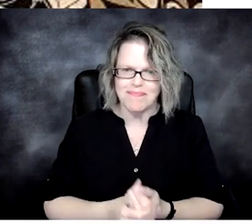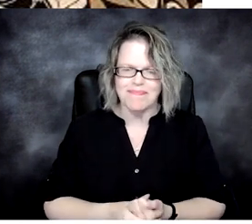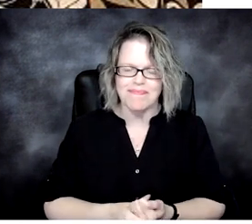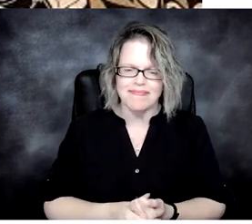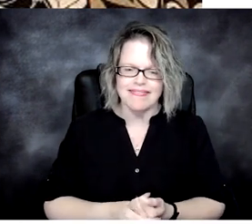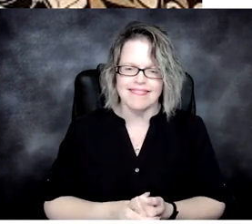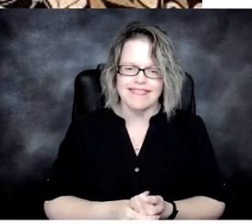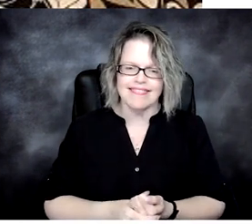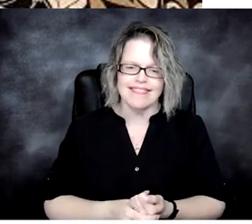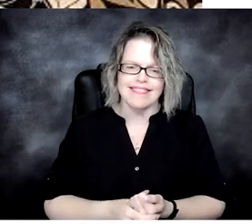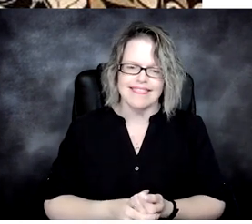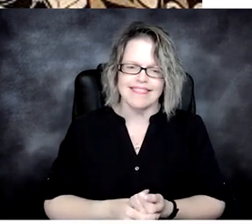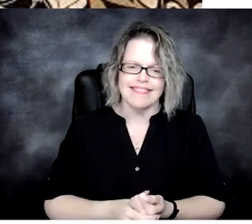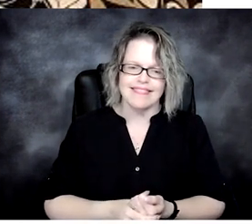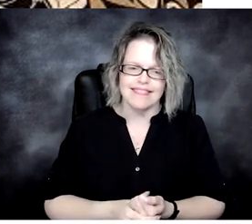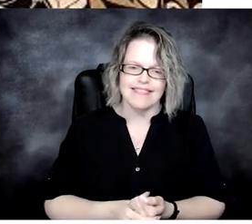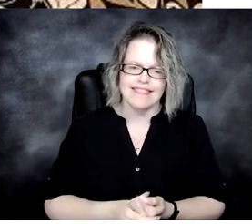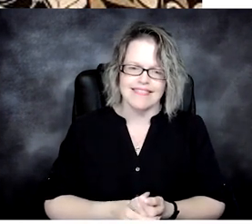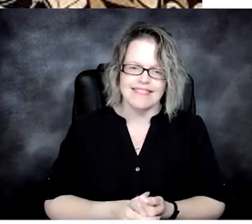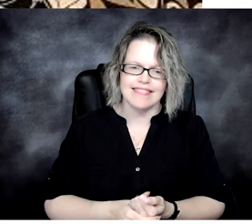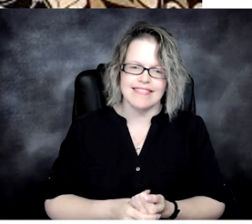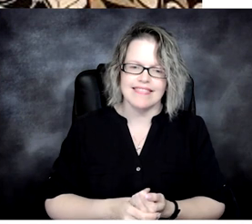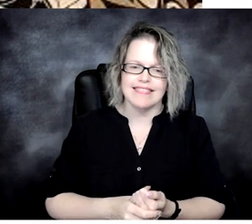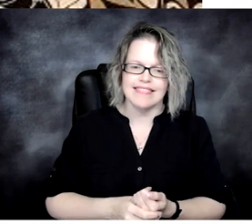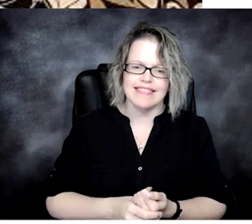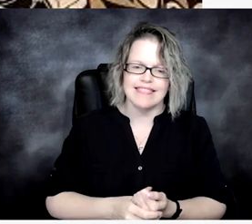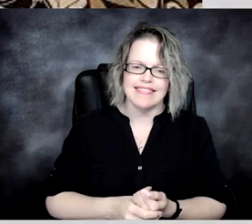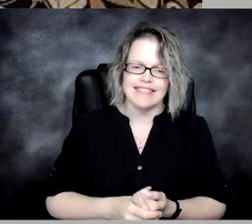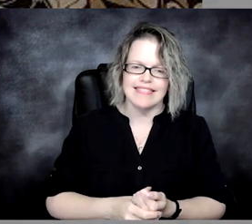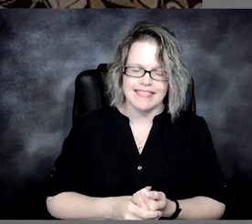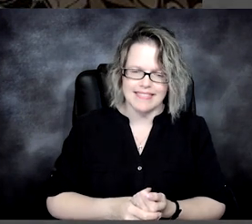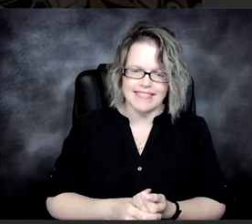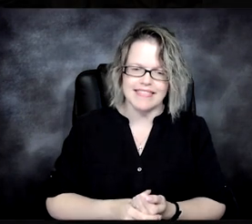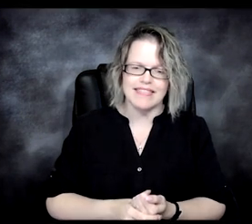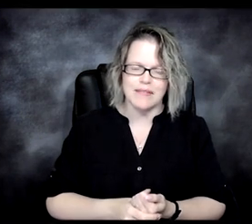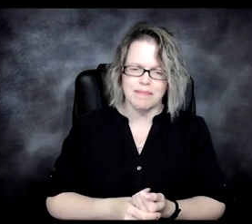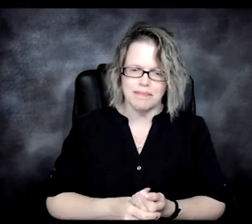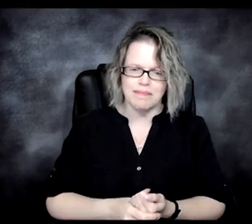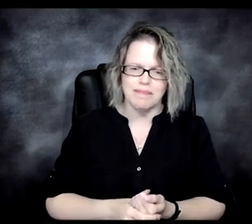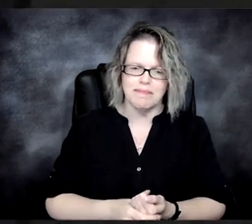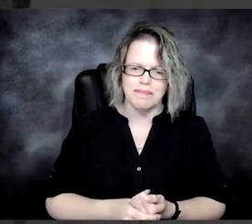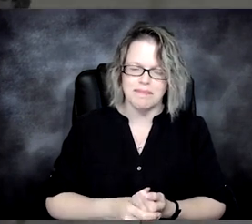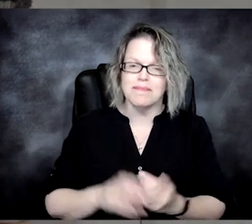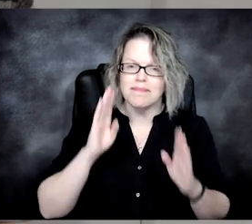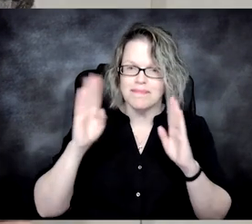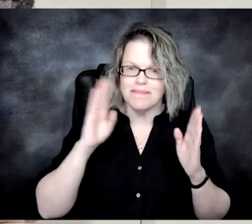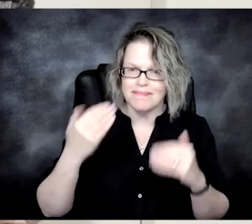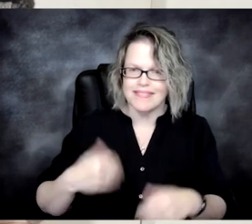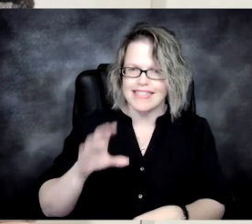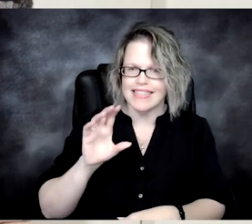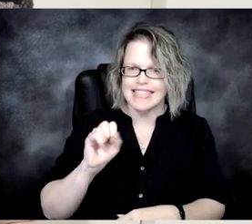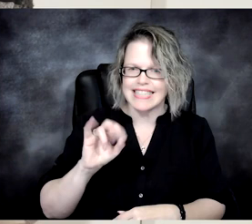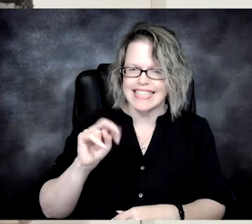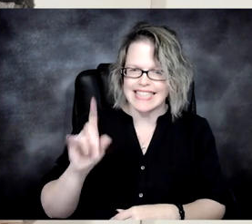of ESD 114. Sydney's art educator is Donald Sandman. Hello, my name is Sydney